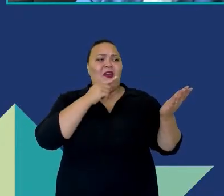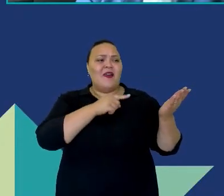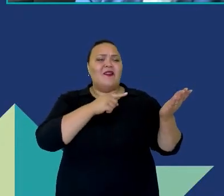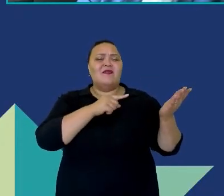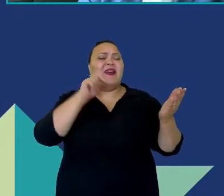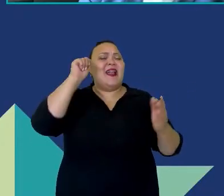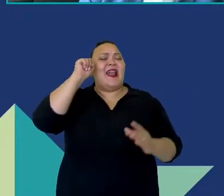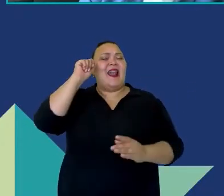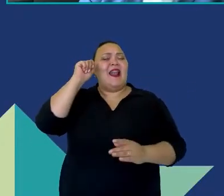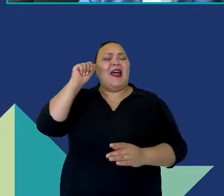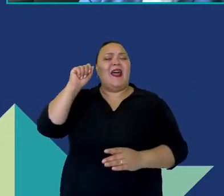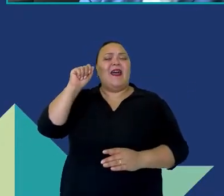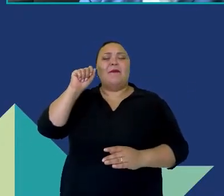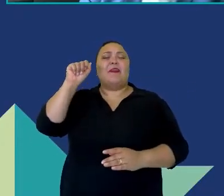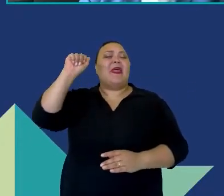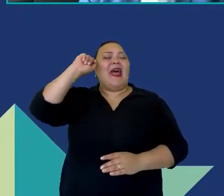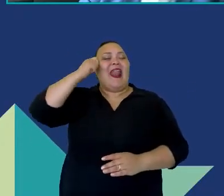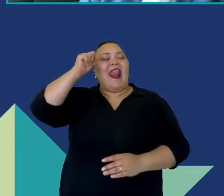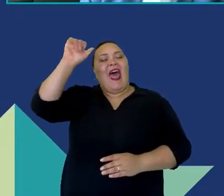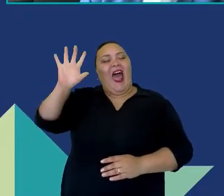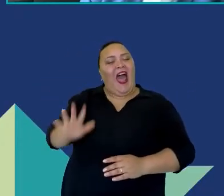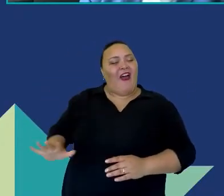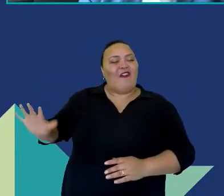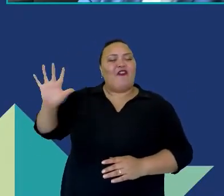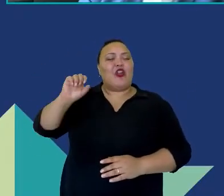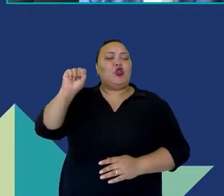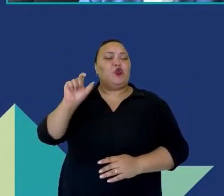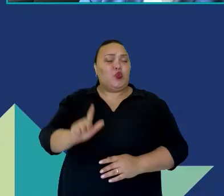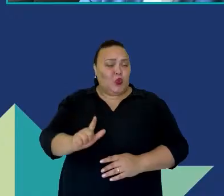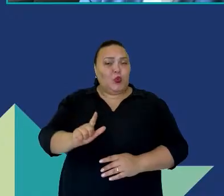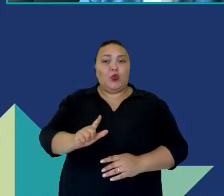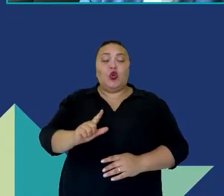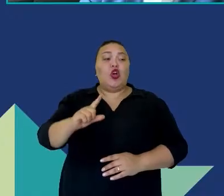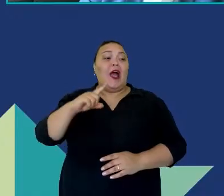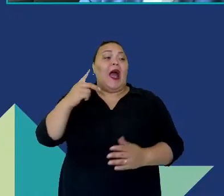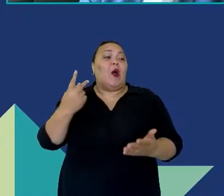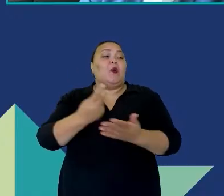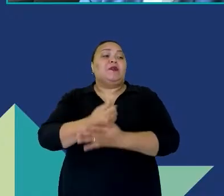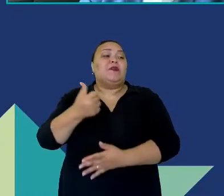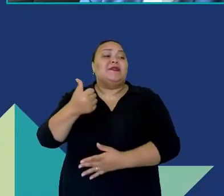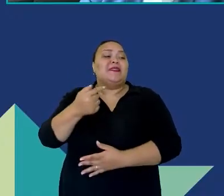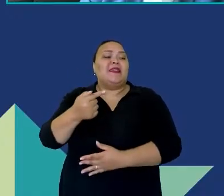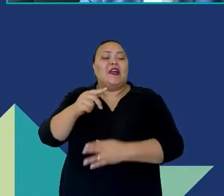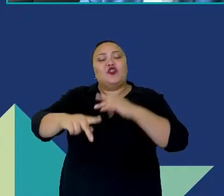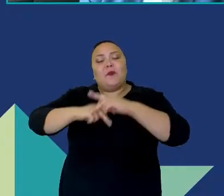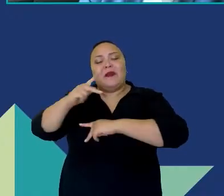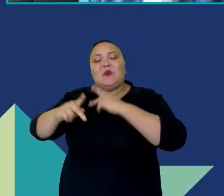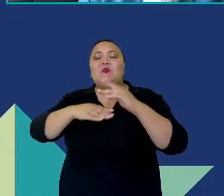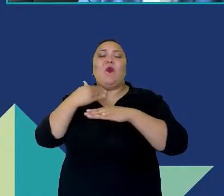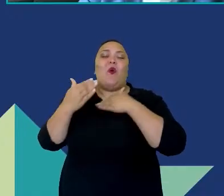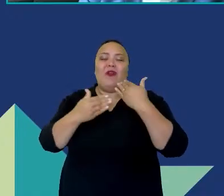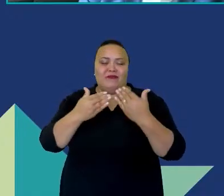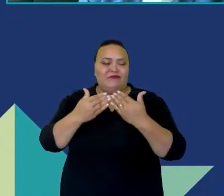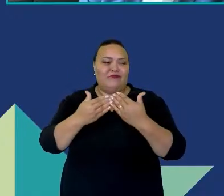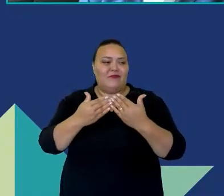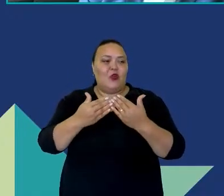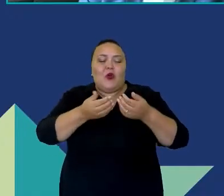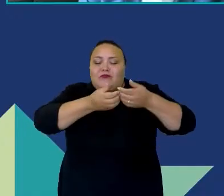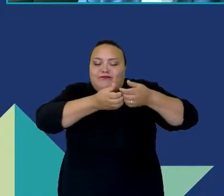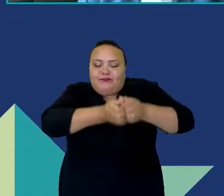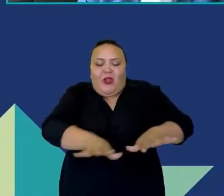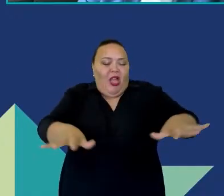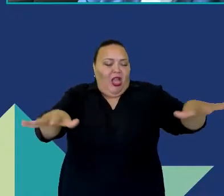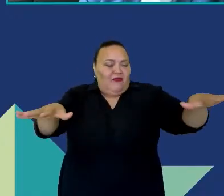lives. Basically, before the failure, there was almost no freeboard, almost